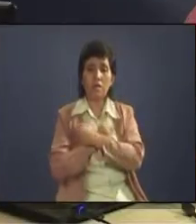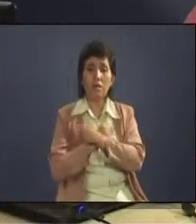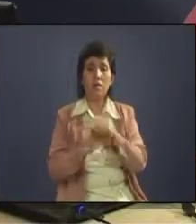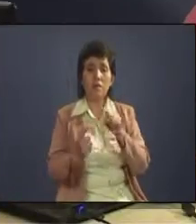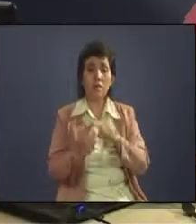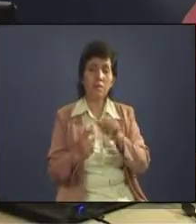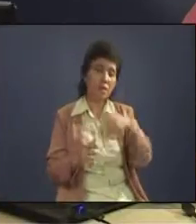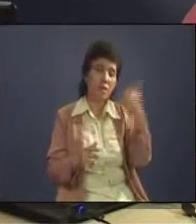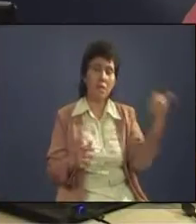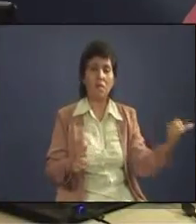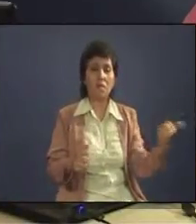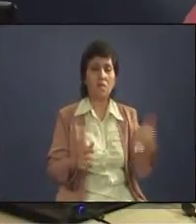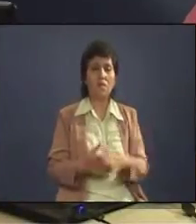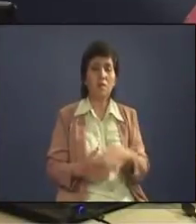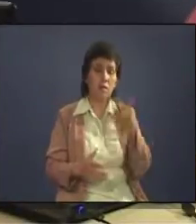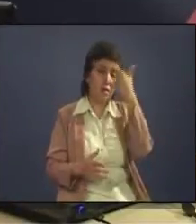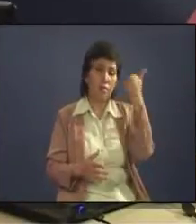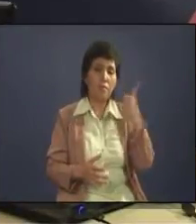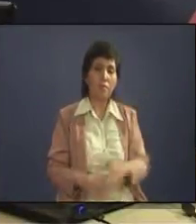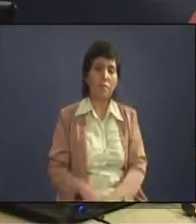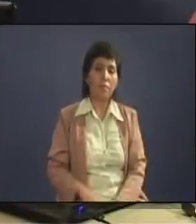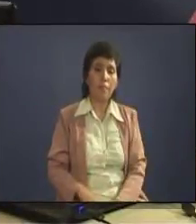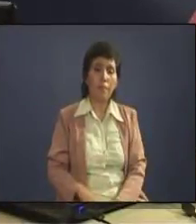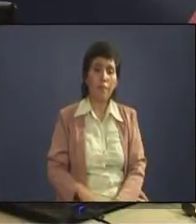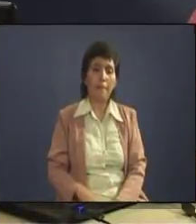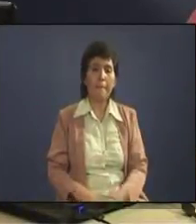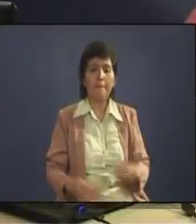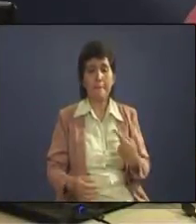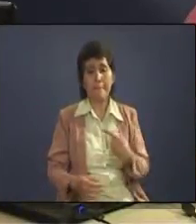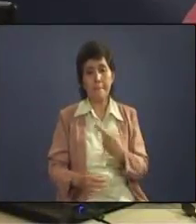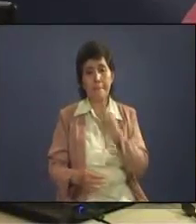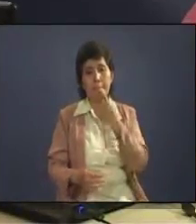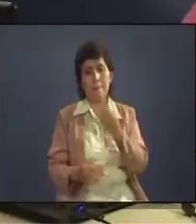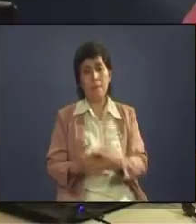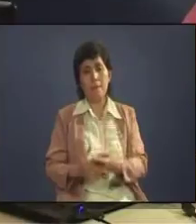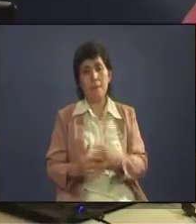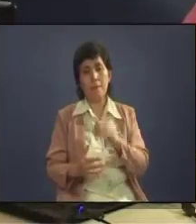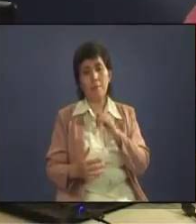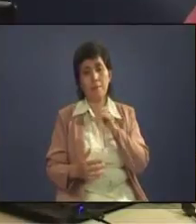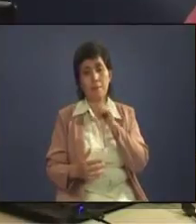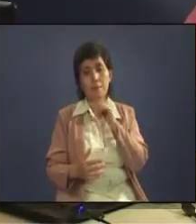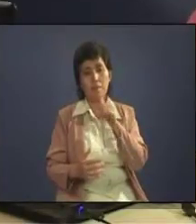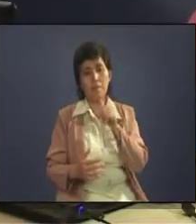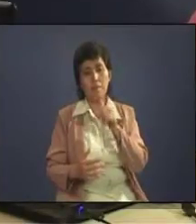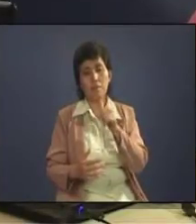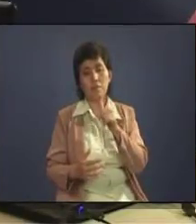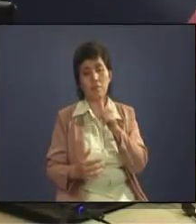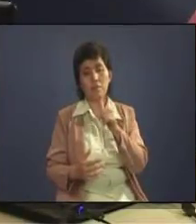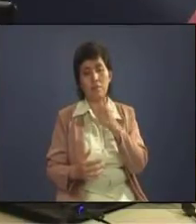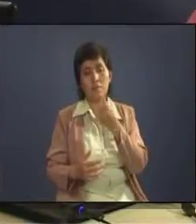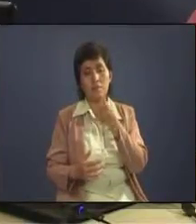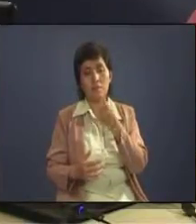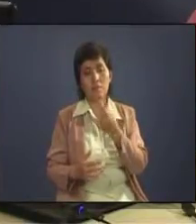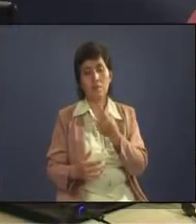contexts? Okay, now being said that doesn't mean that I'm willing to